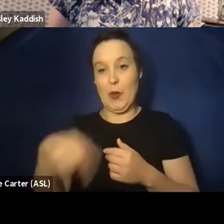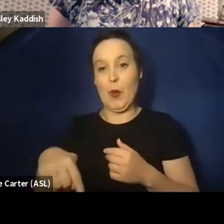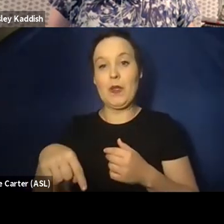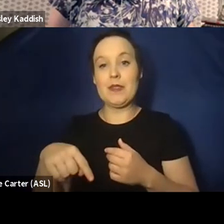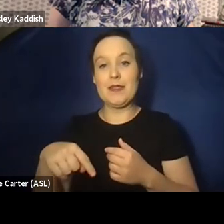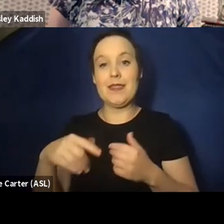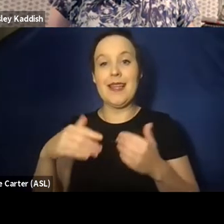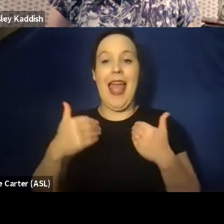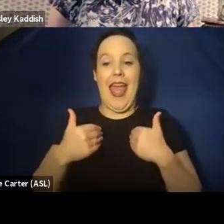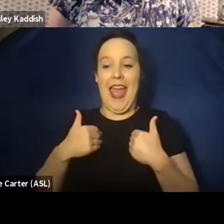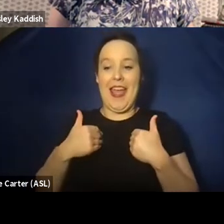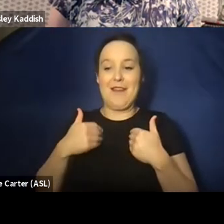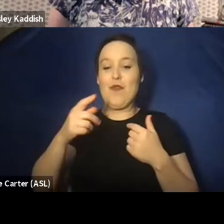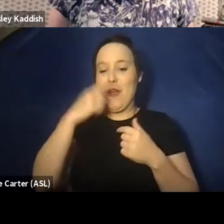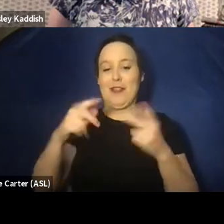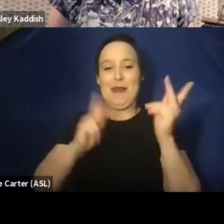life.